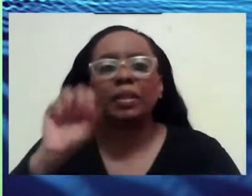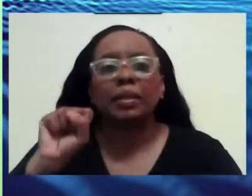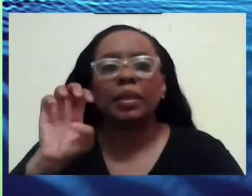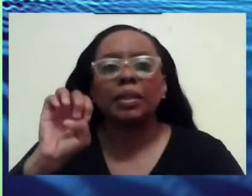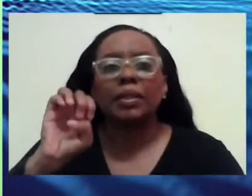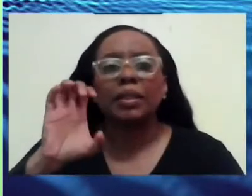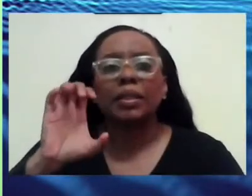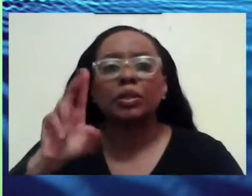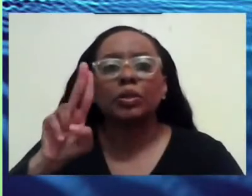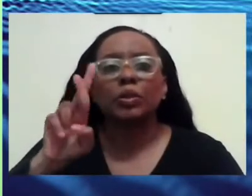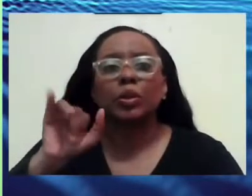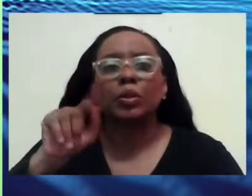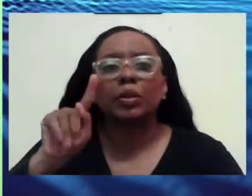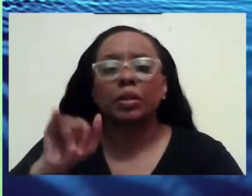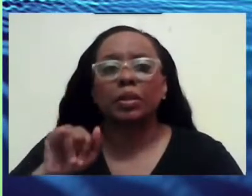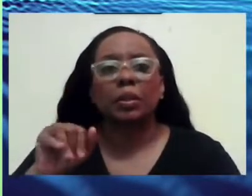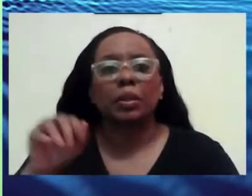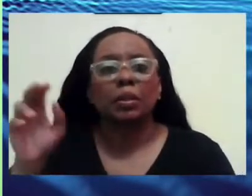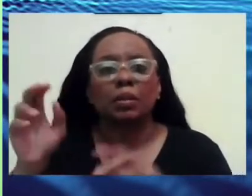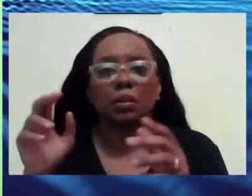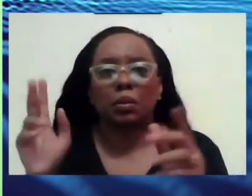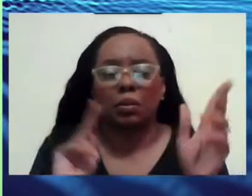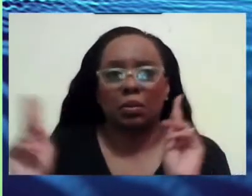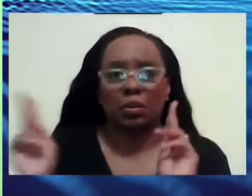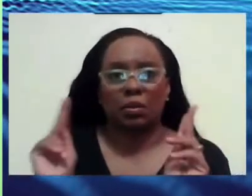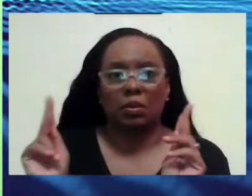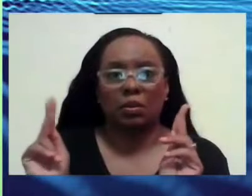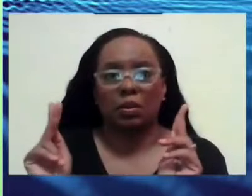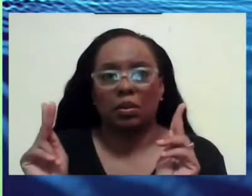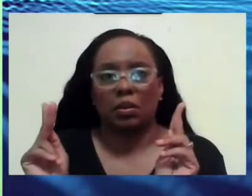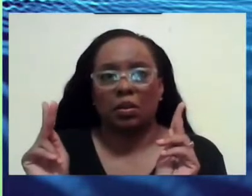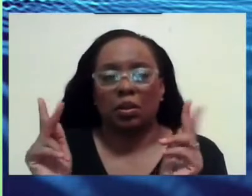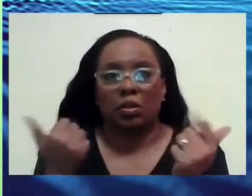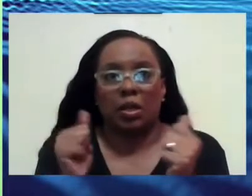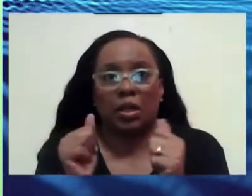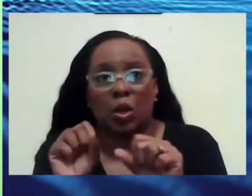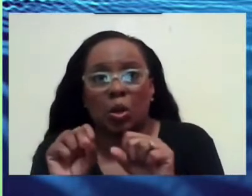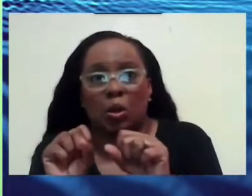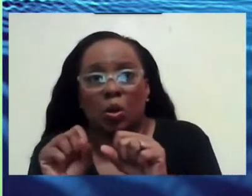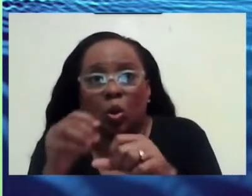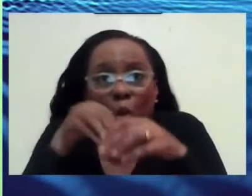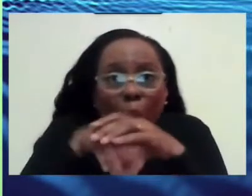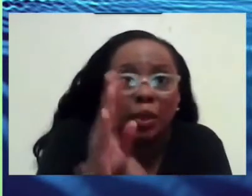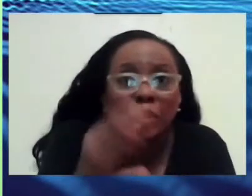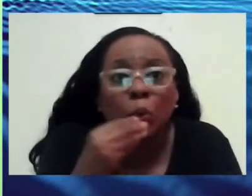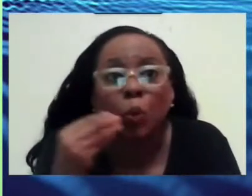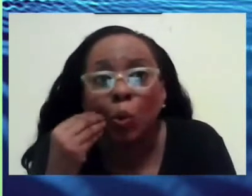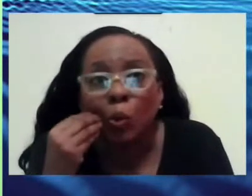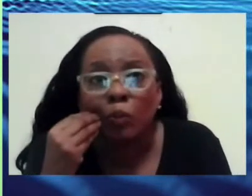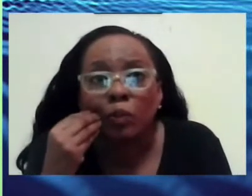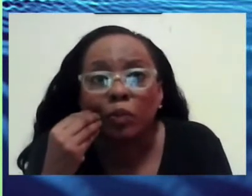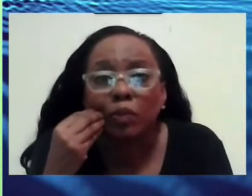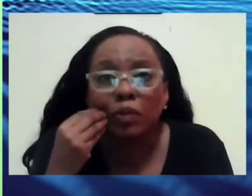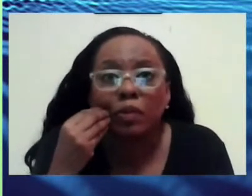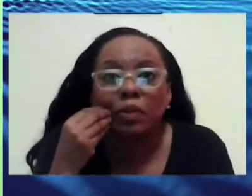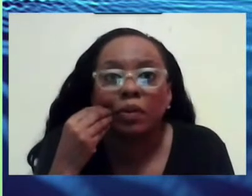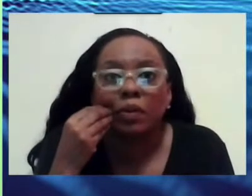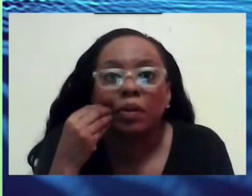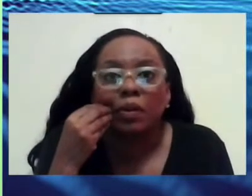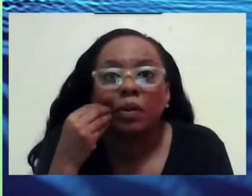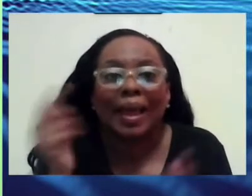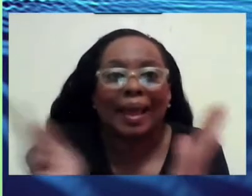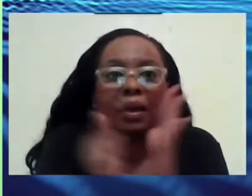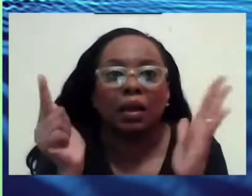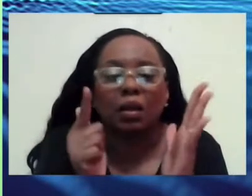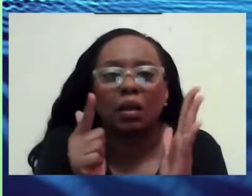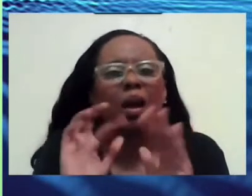monitoring a situation where people were actually trying to get into people's homes who had evacuated and that kind of thing. How are you dealing with security